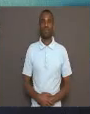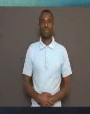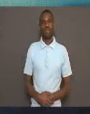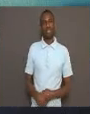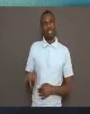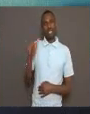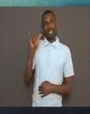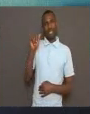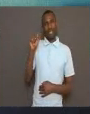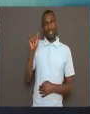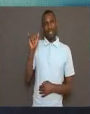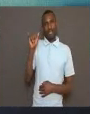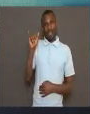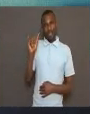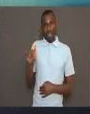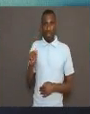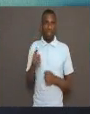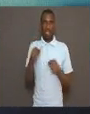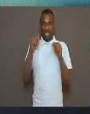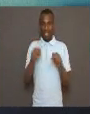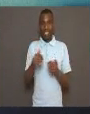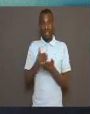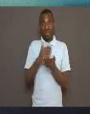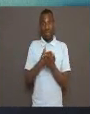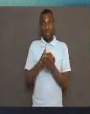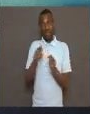That is all for today's lesson, students.